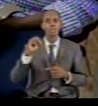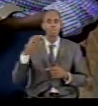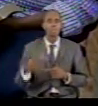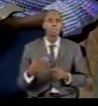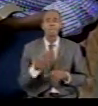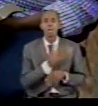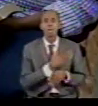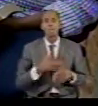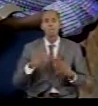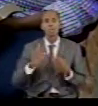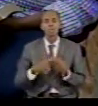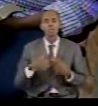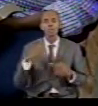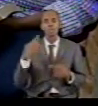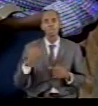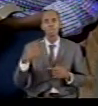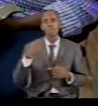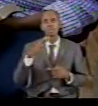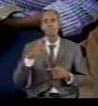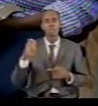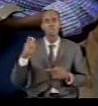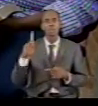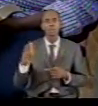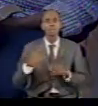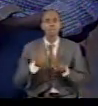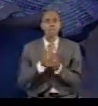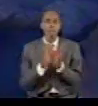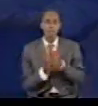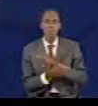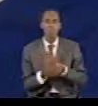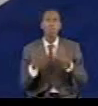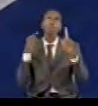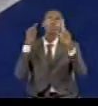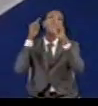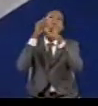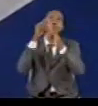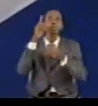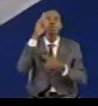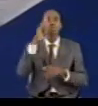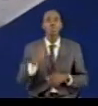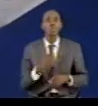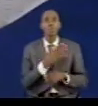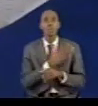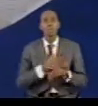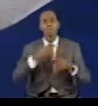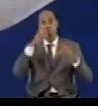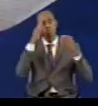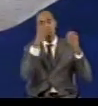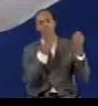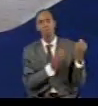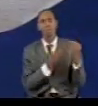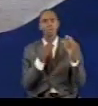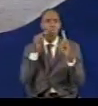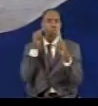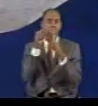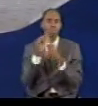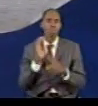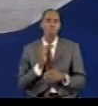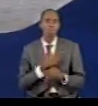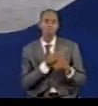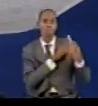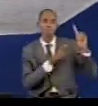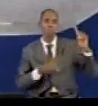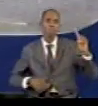Greeks, repentance toward God and faith toward our Lord Jesus